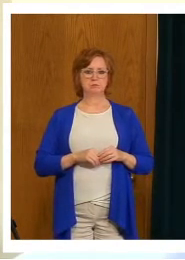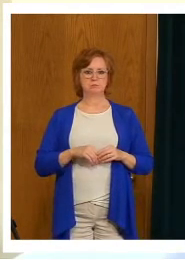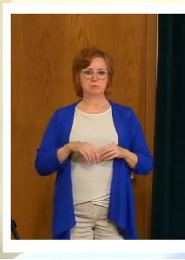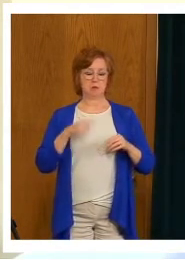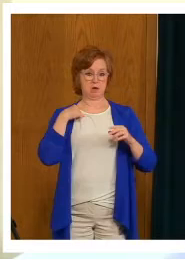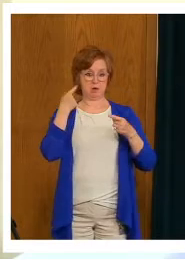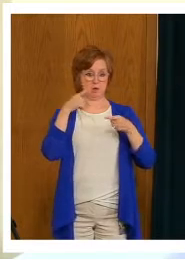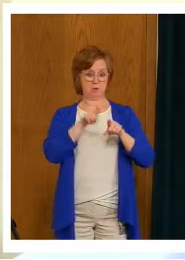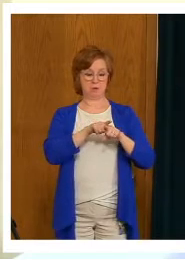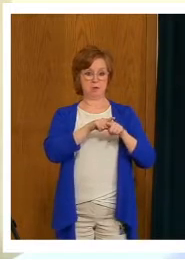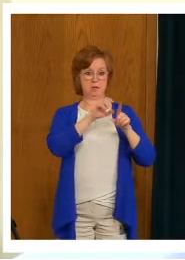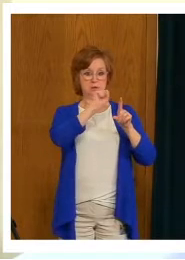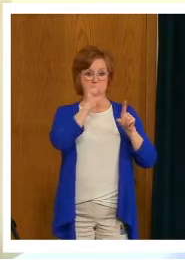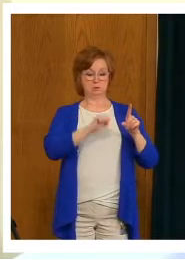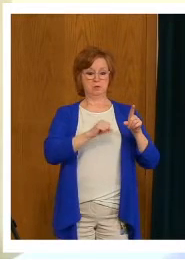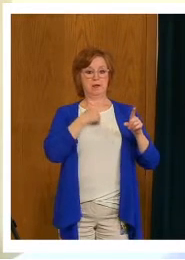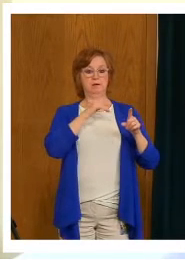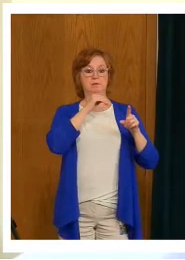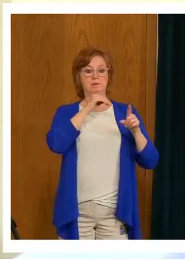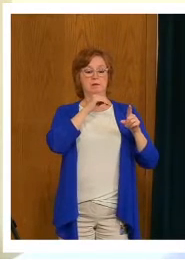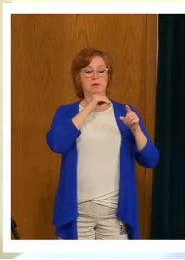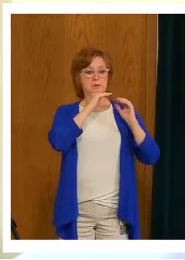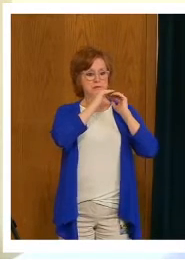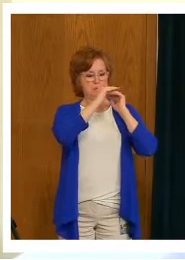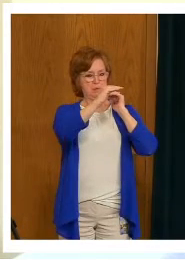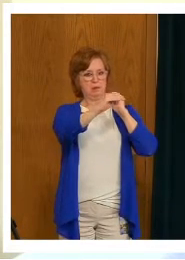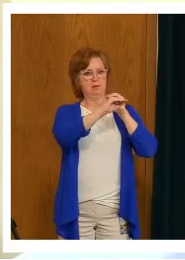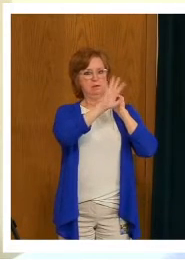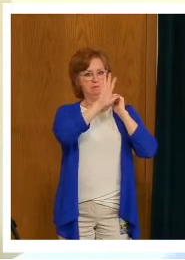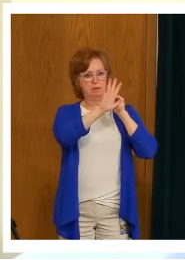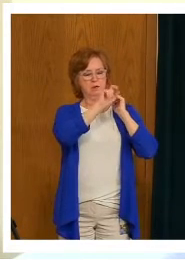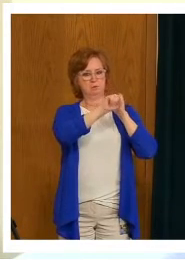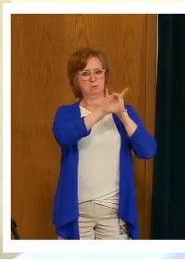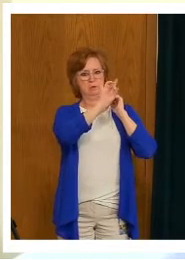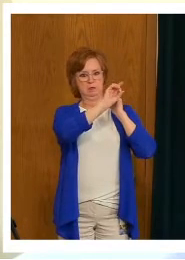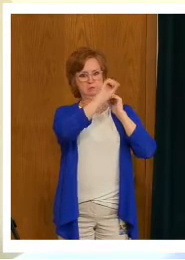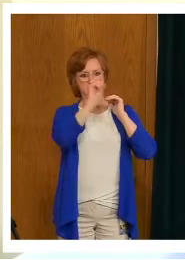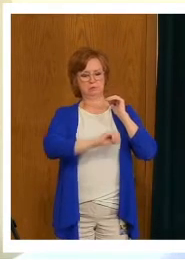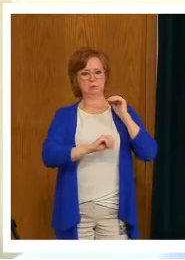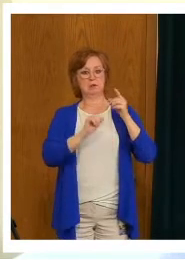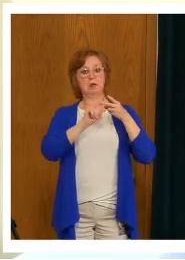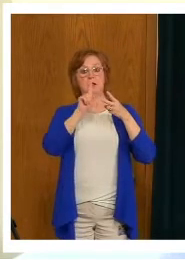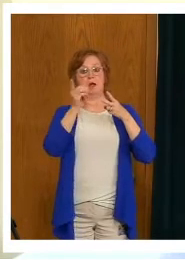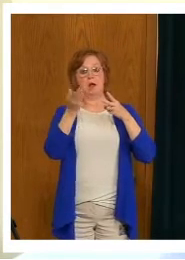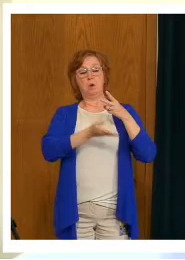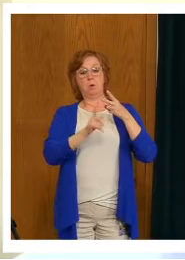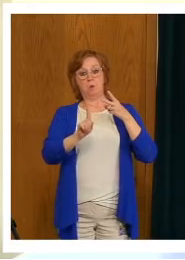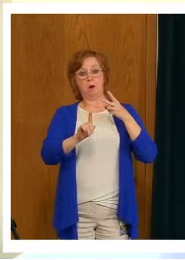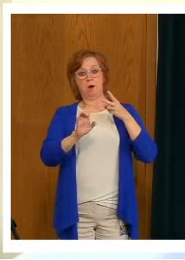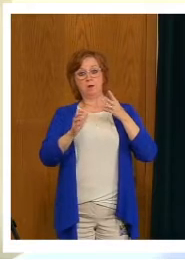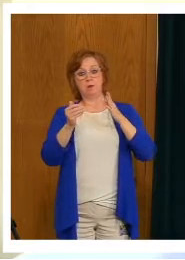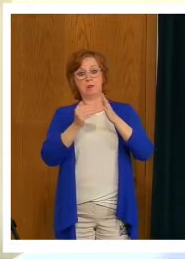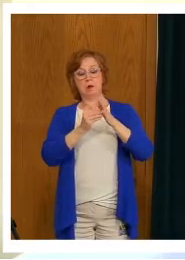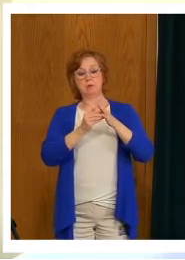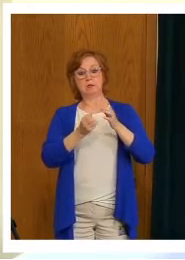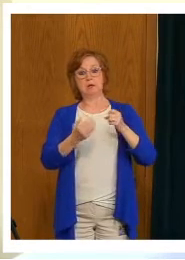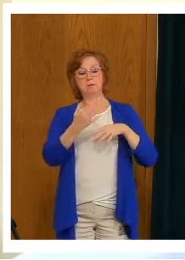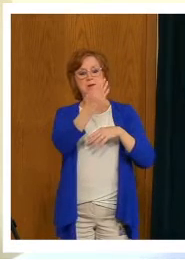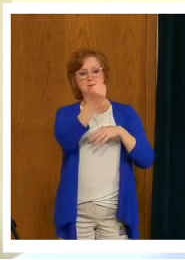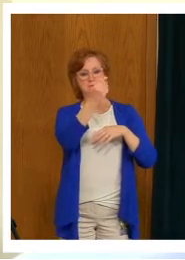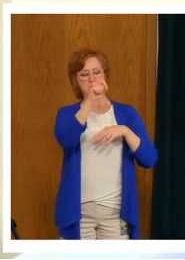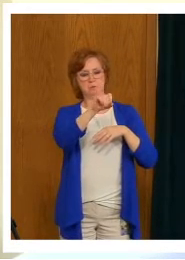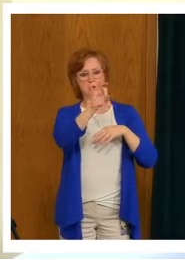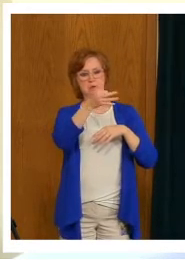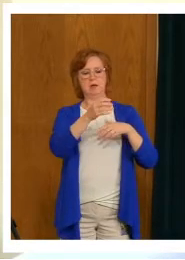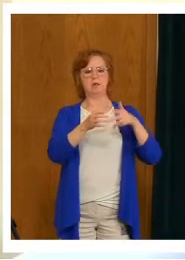test positivity 5.8%, cases per 100,000 14.9, and the wastewater